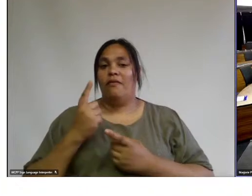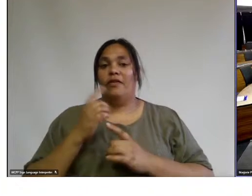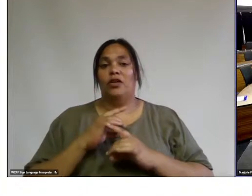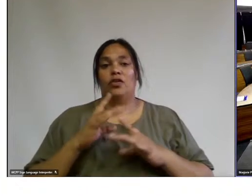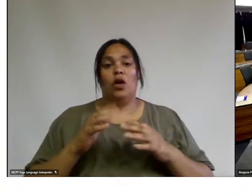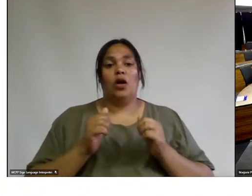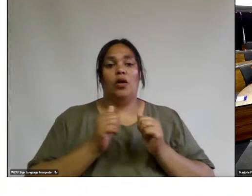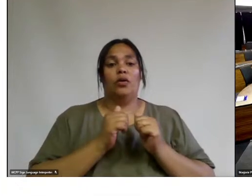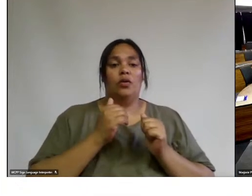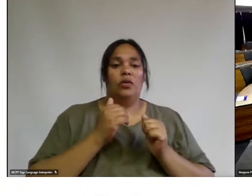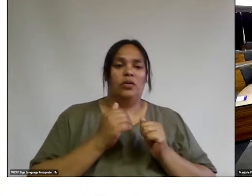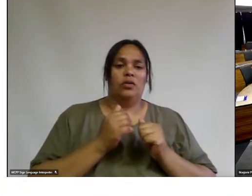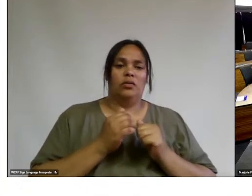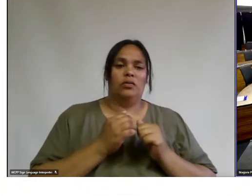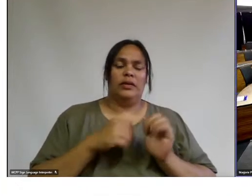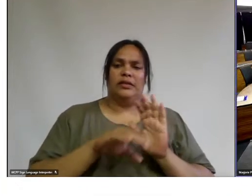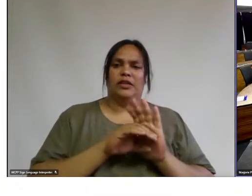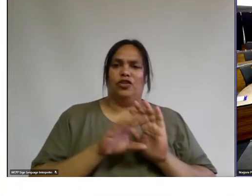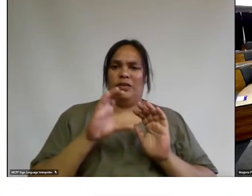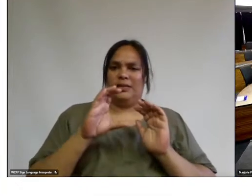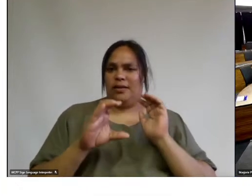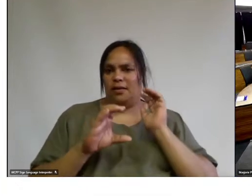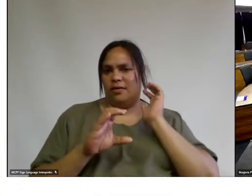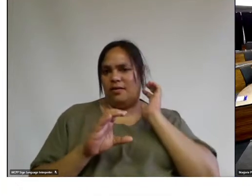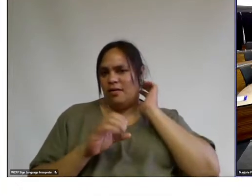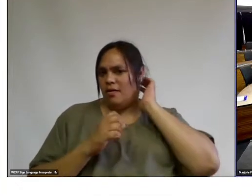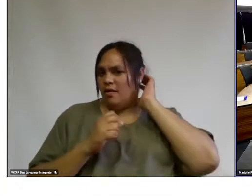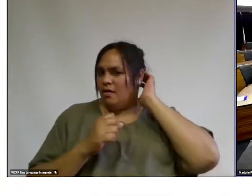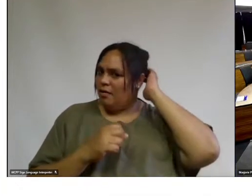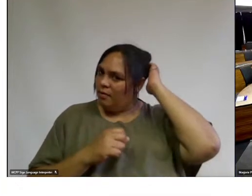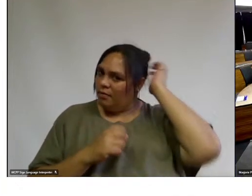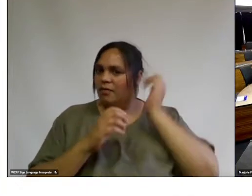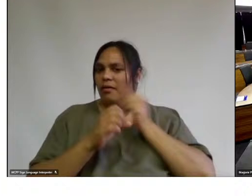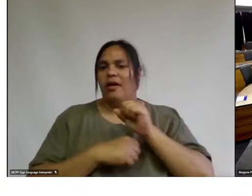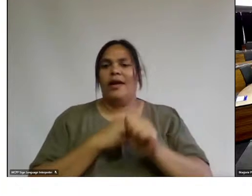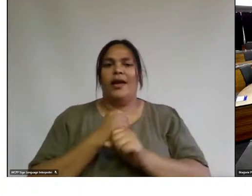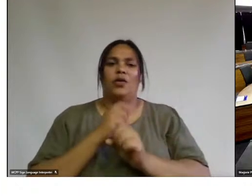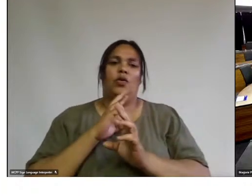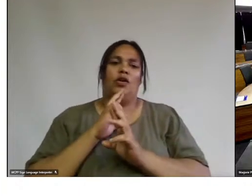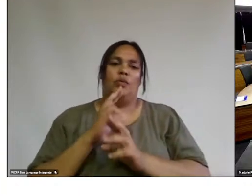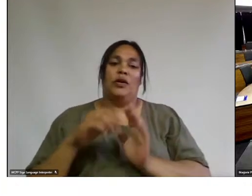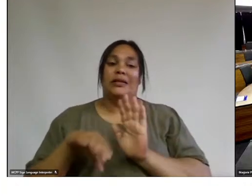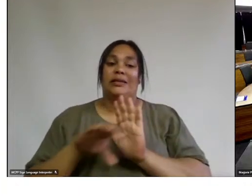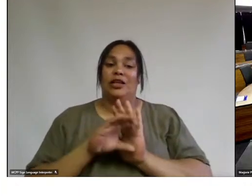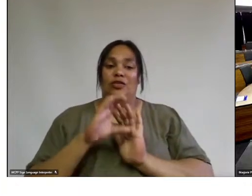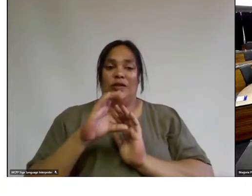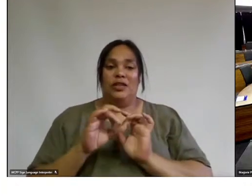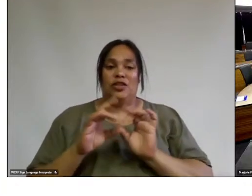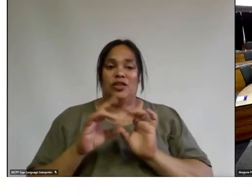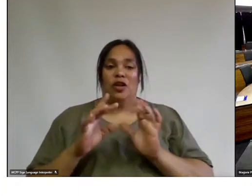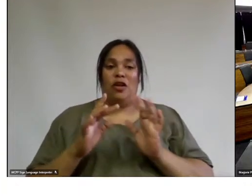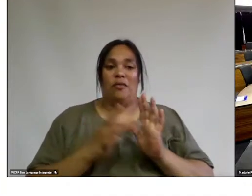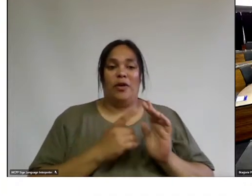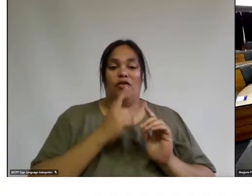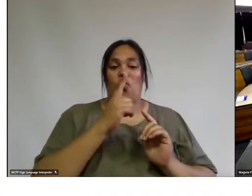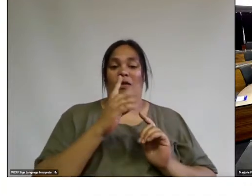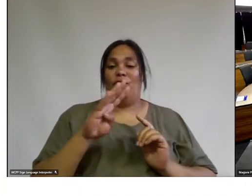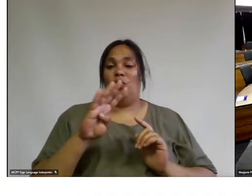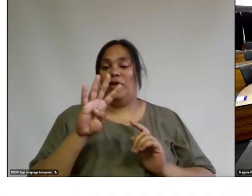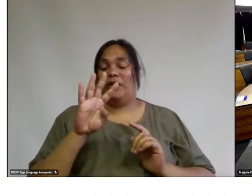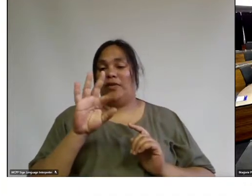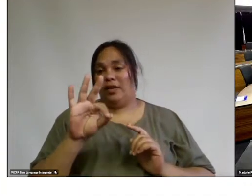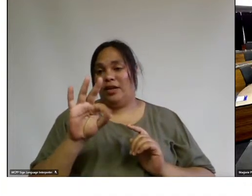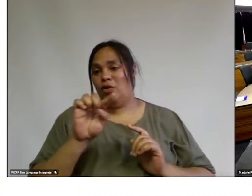with section C of the annual report of the department. In section C, start from page 143